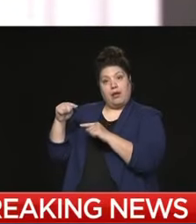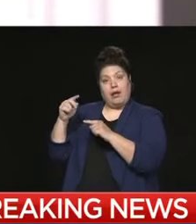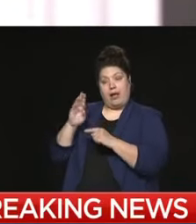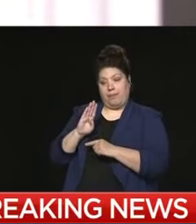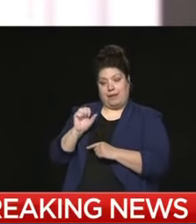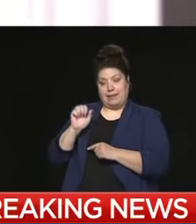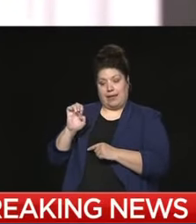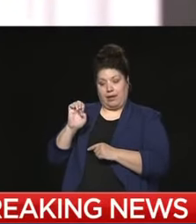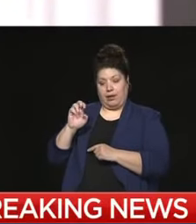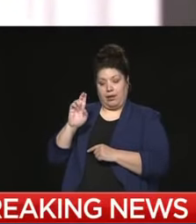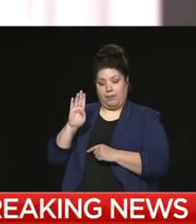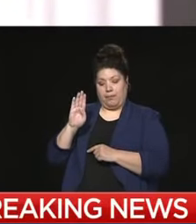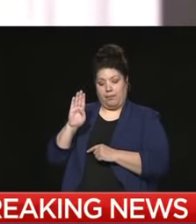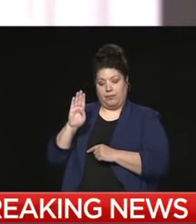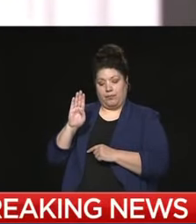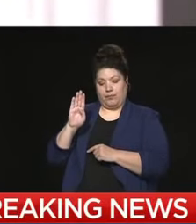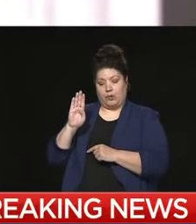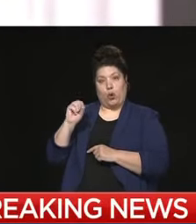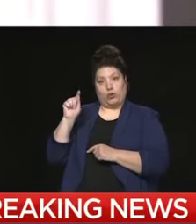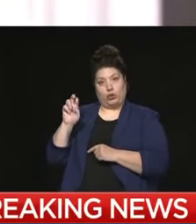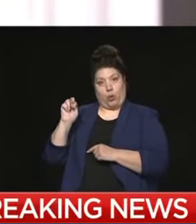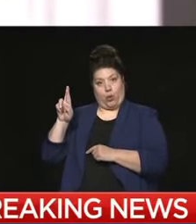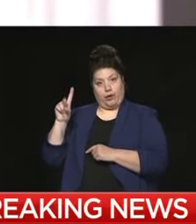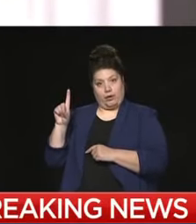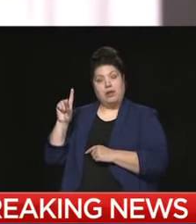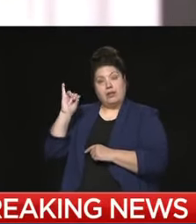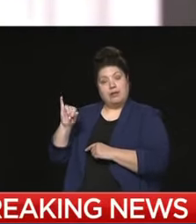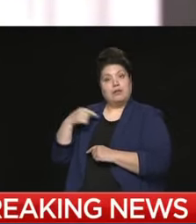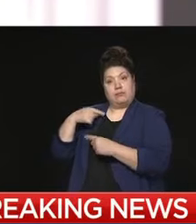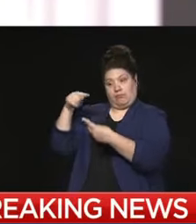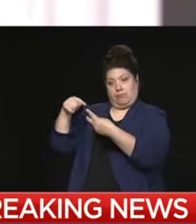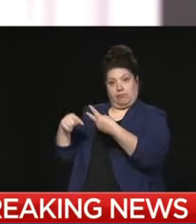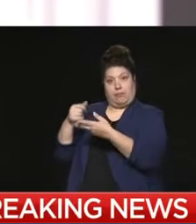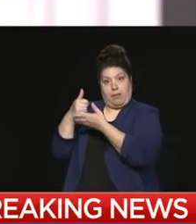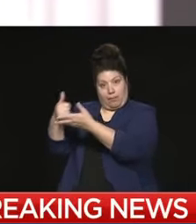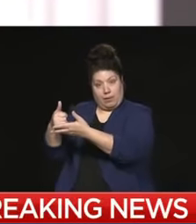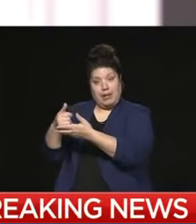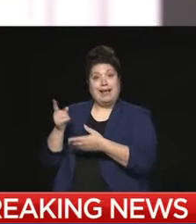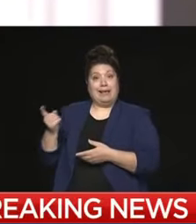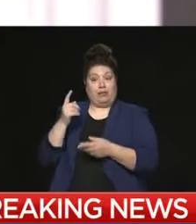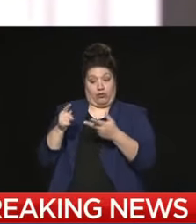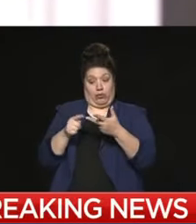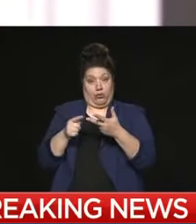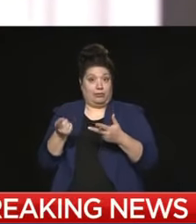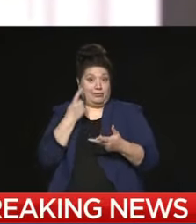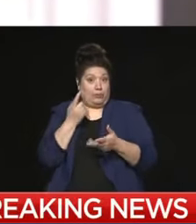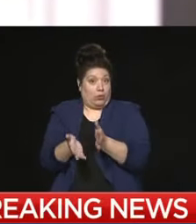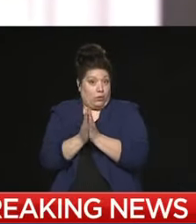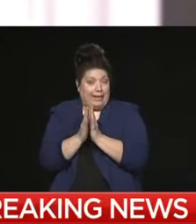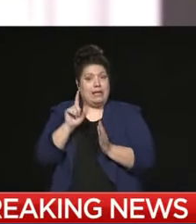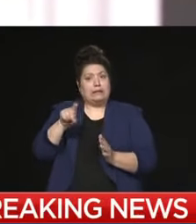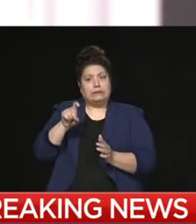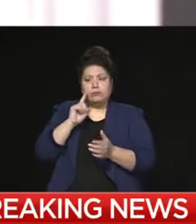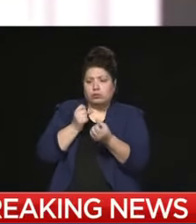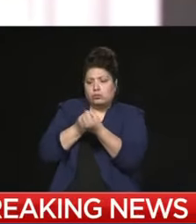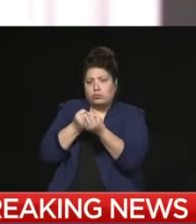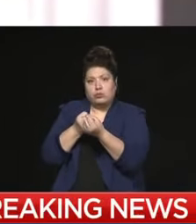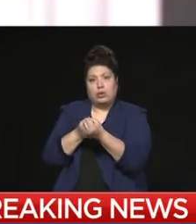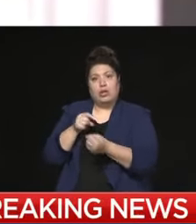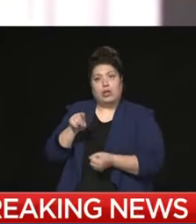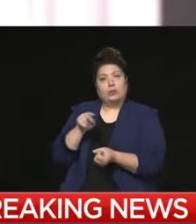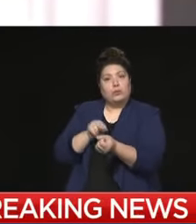Bas-Saint-Laurent. This most recent request around help in long-term care facilities is somewhat different than